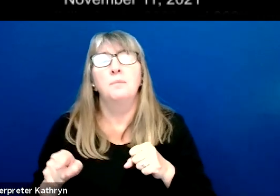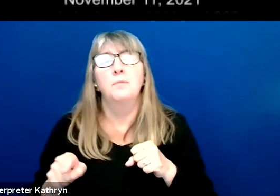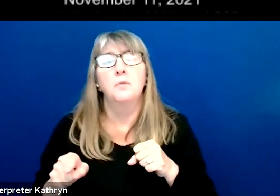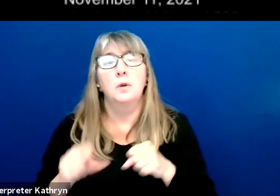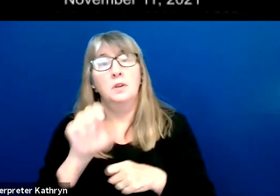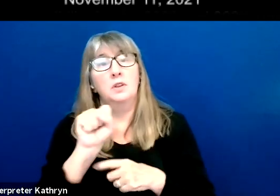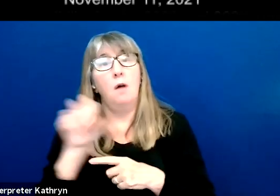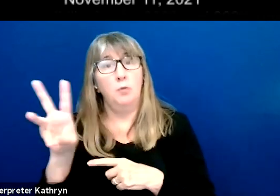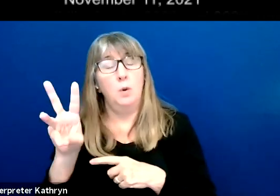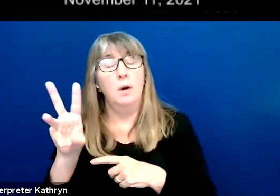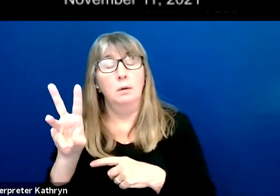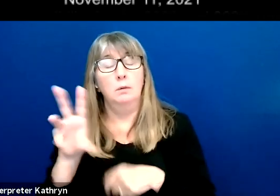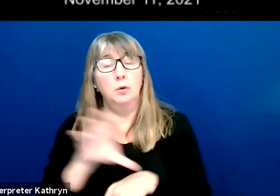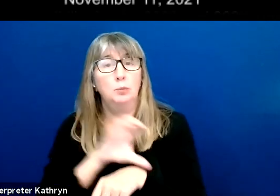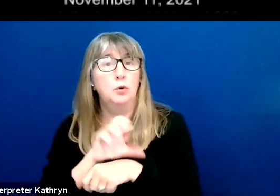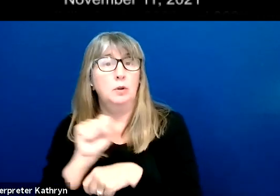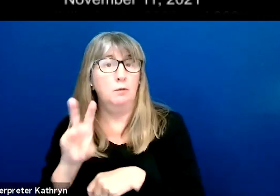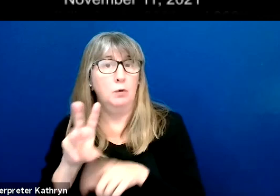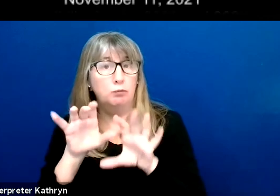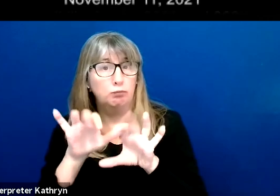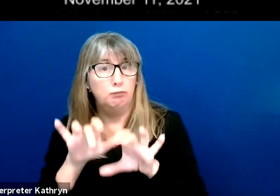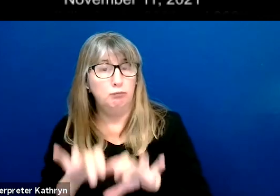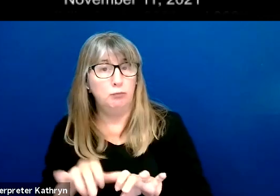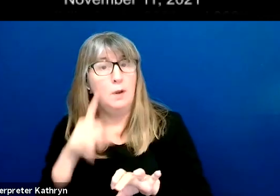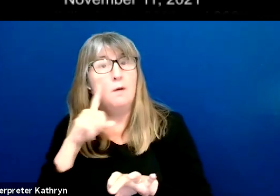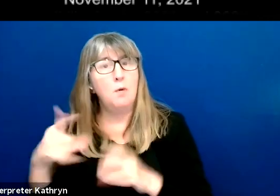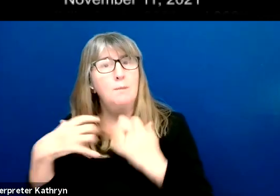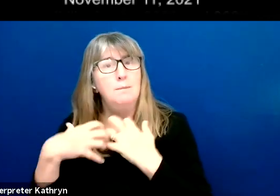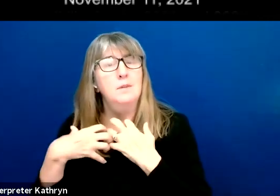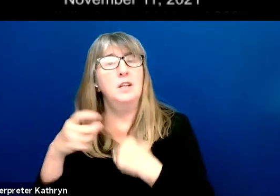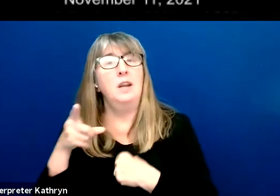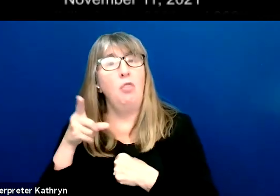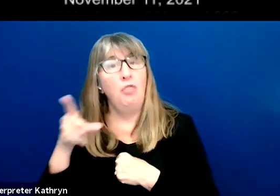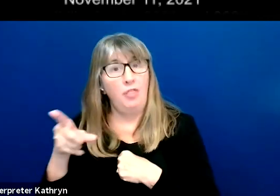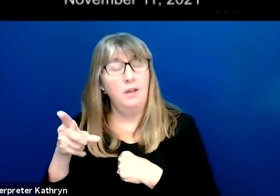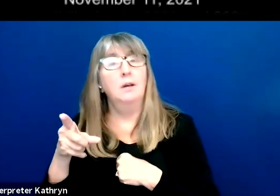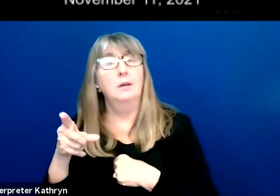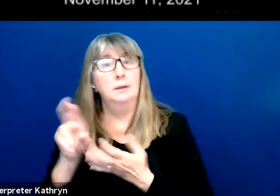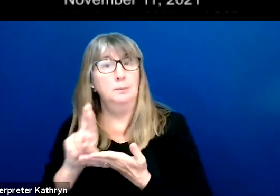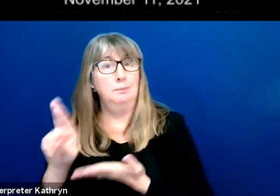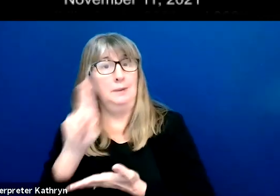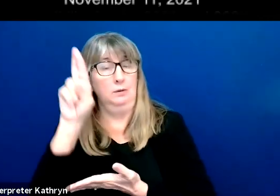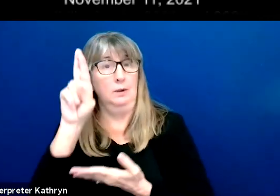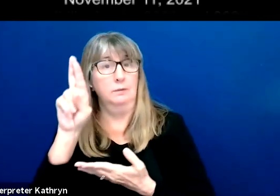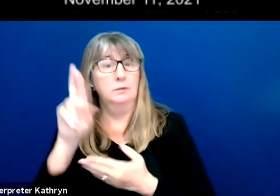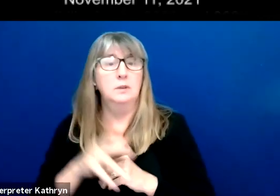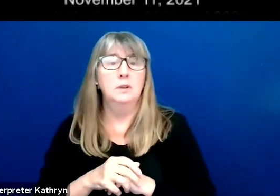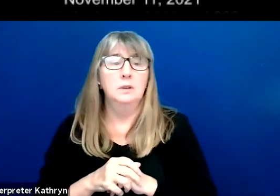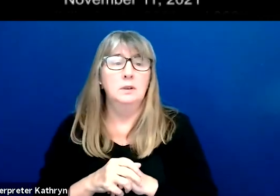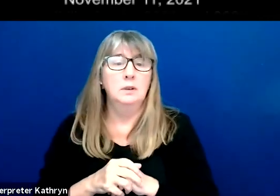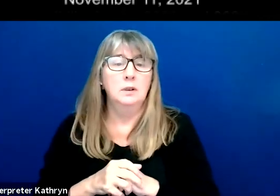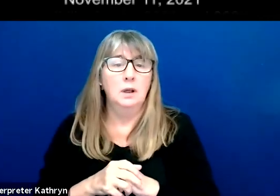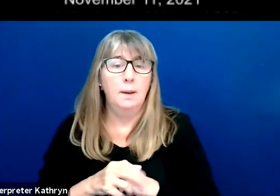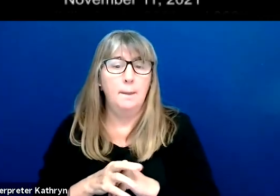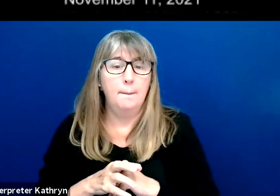for one of the instruments on board this spacecraft that would, it was an interferometer